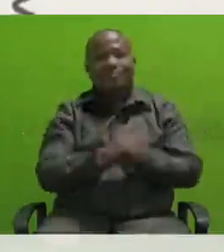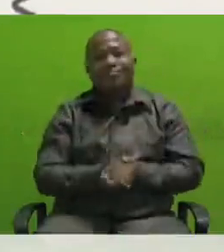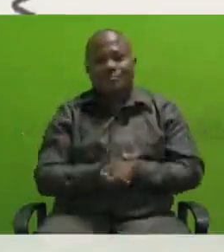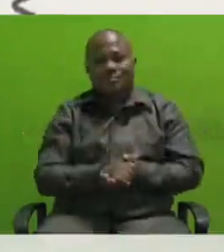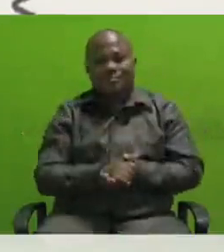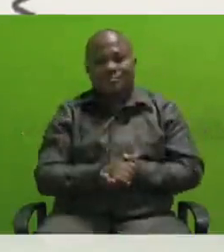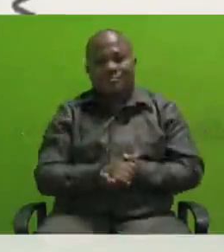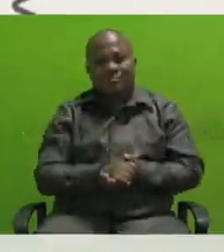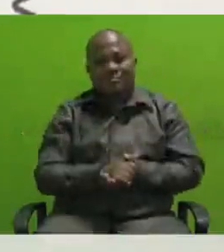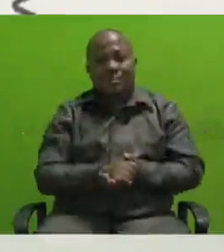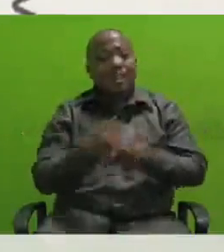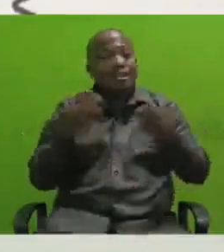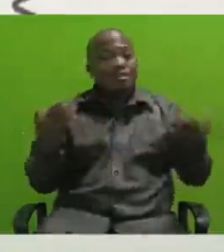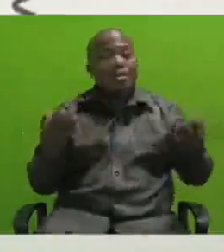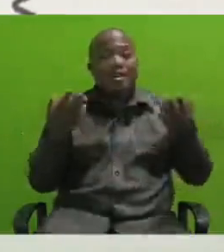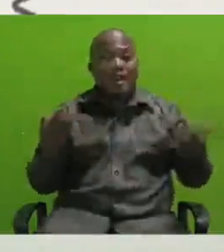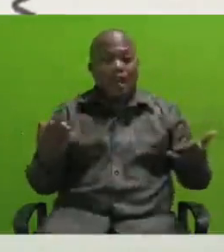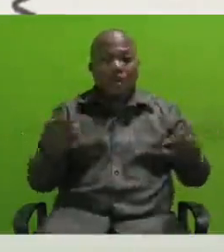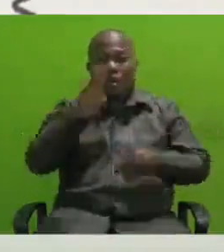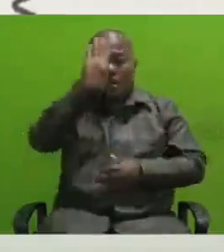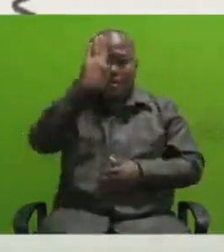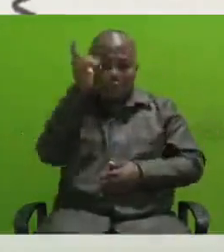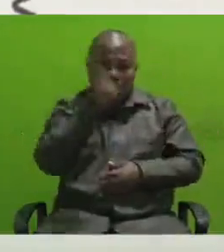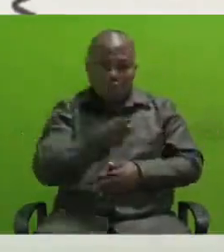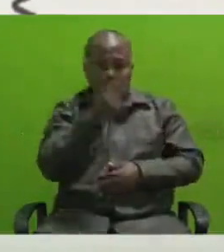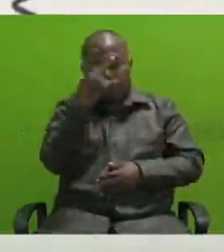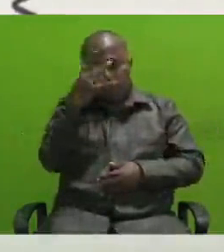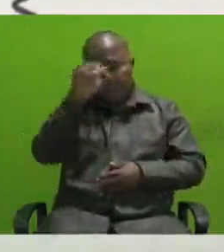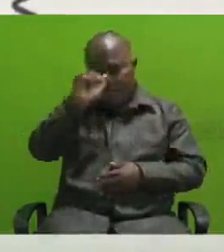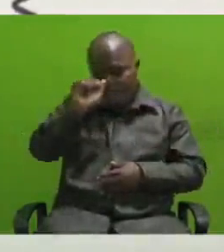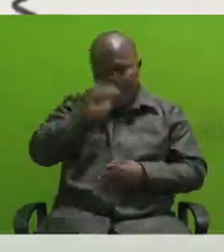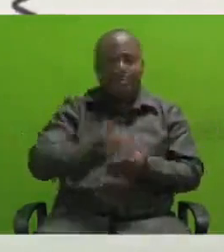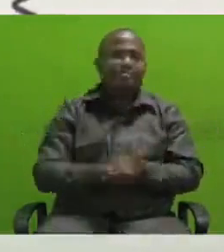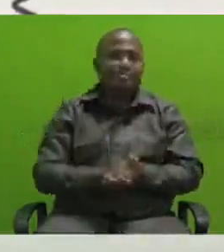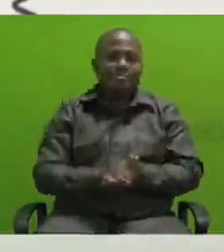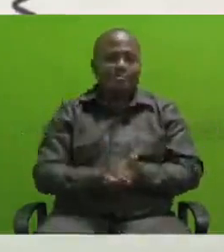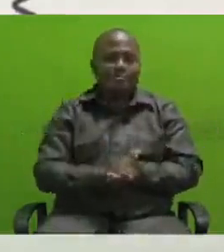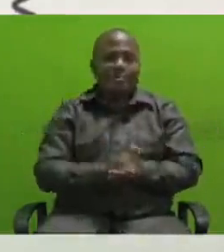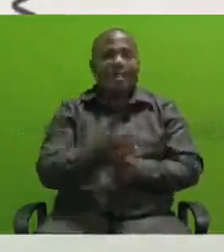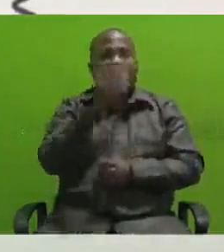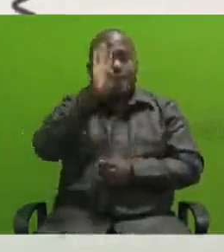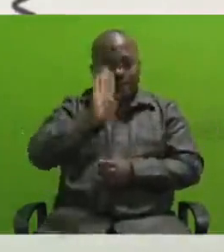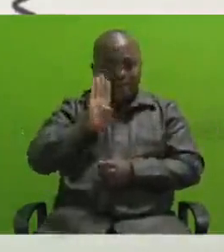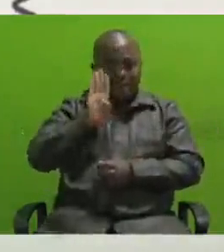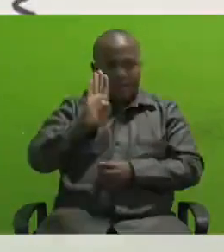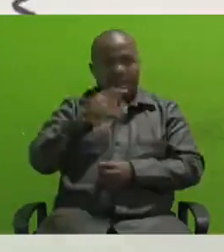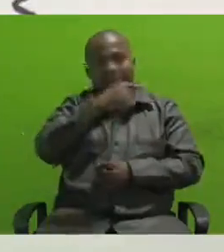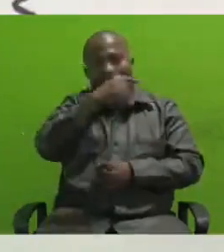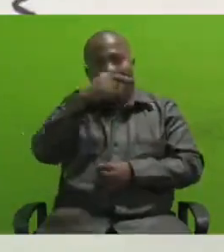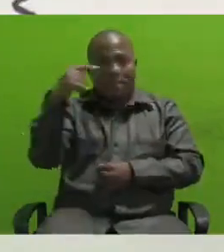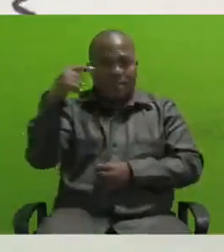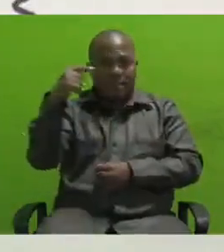16. So now it is b over 2a. b over 2a. So b is what? b